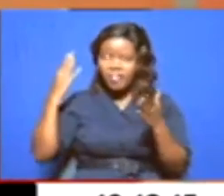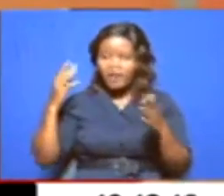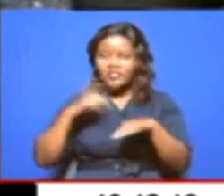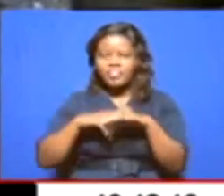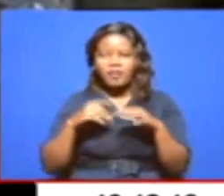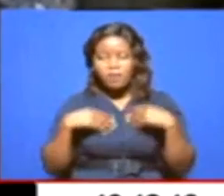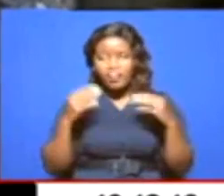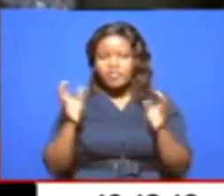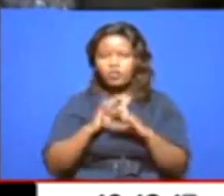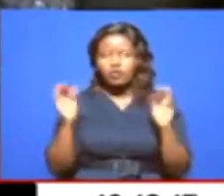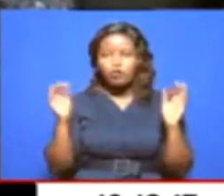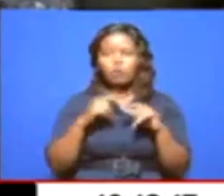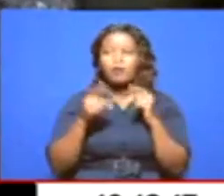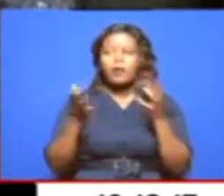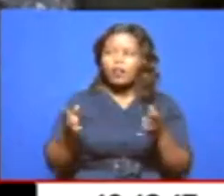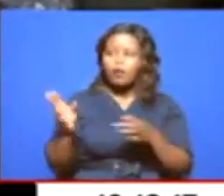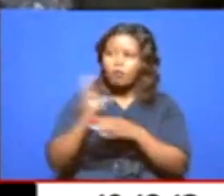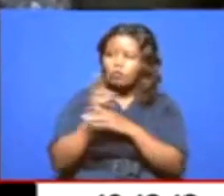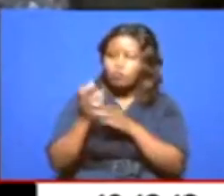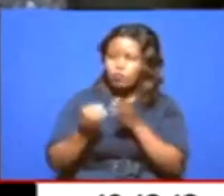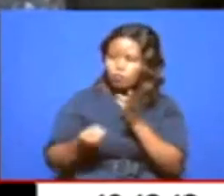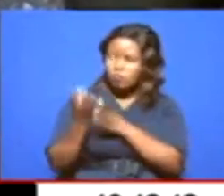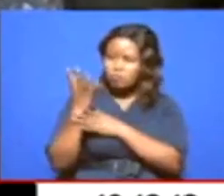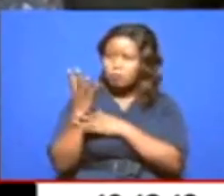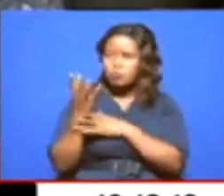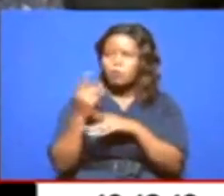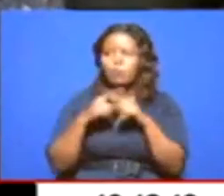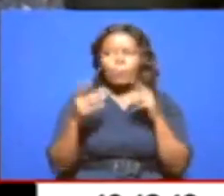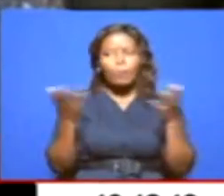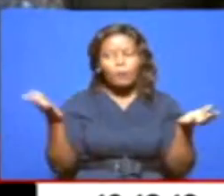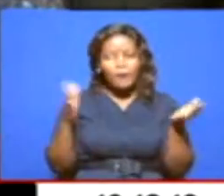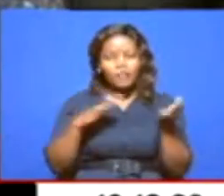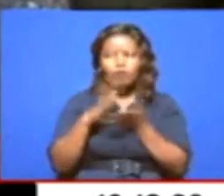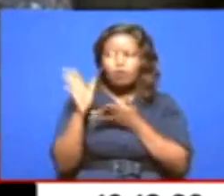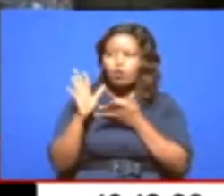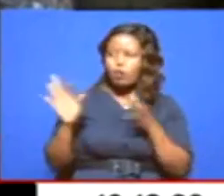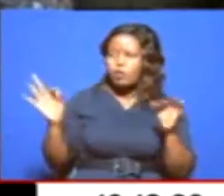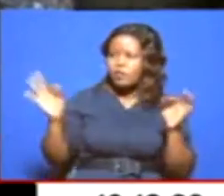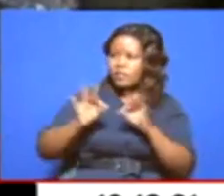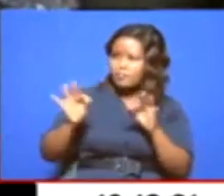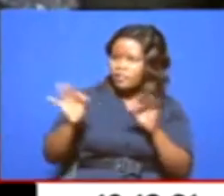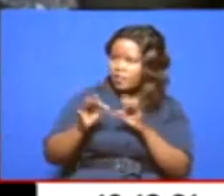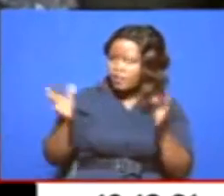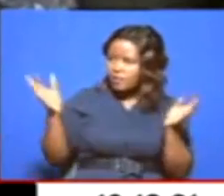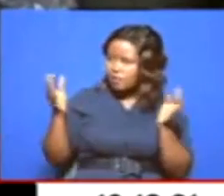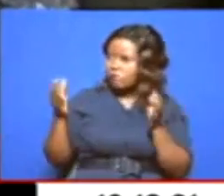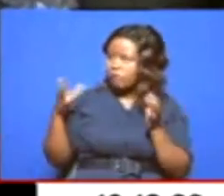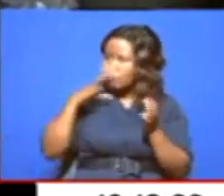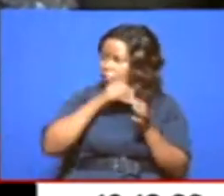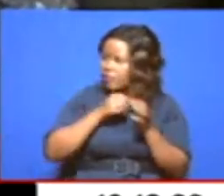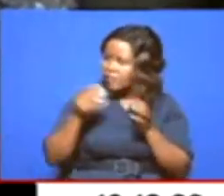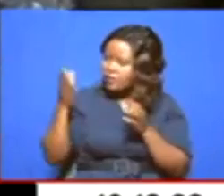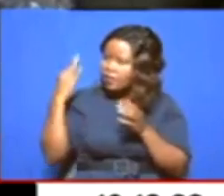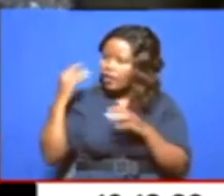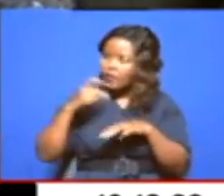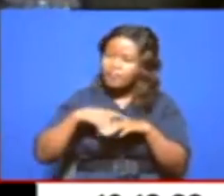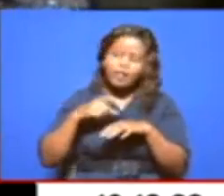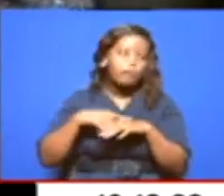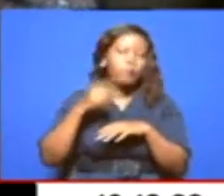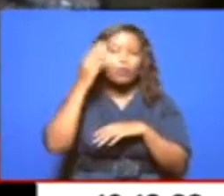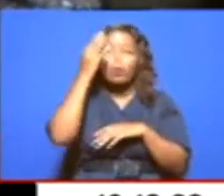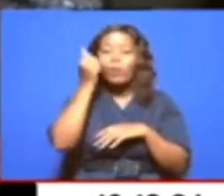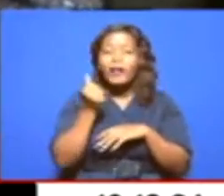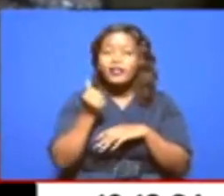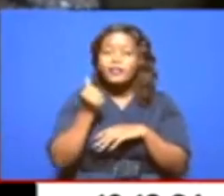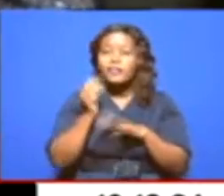of that so that they can jump. But the most interesting area, which it was not there last time, is that if you watched